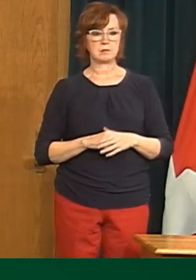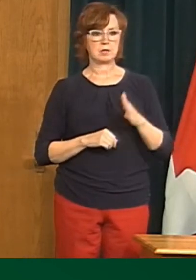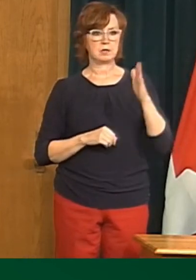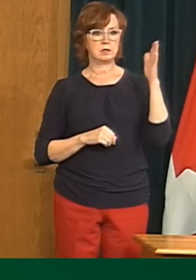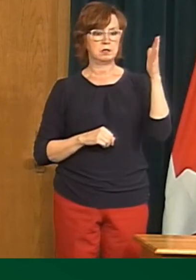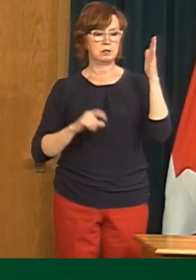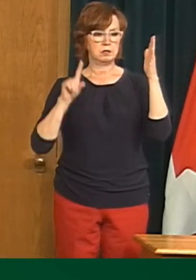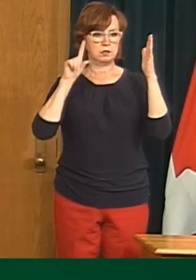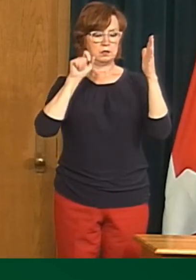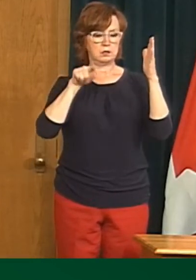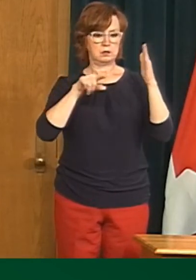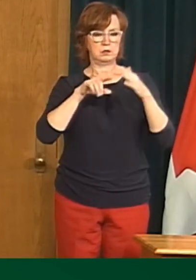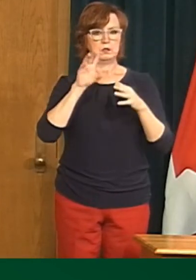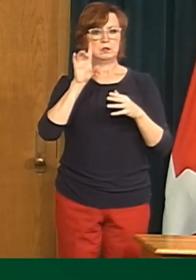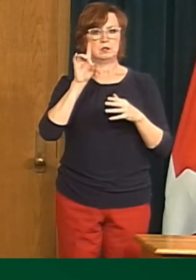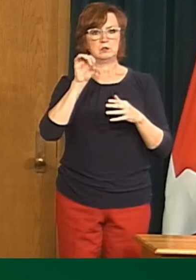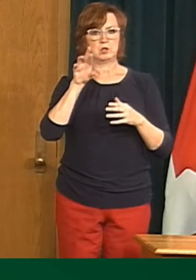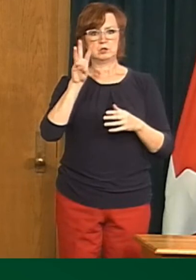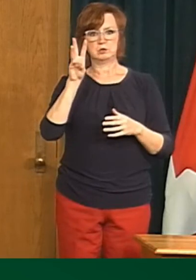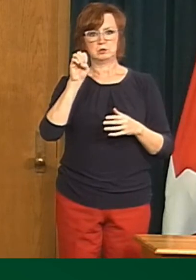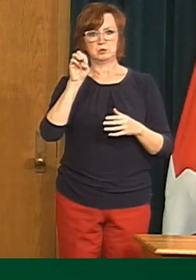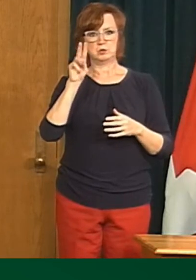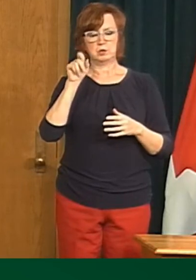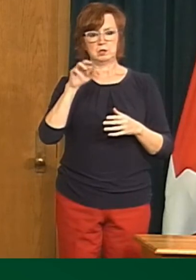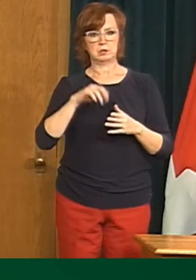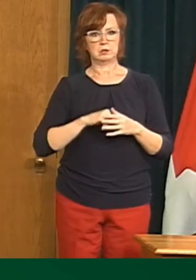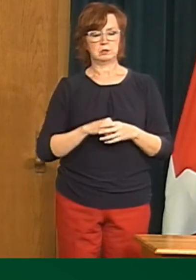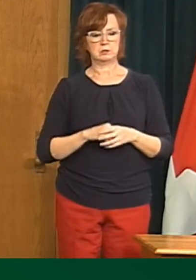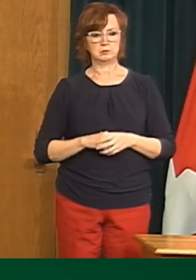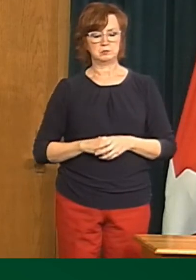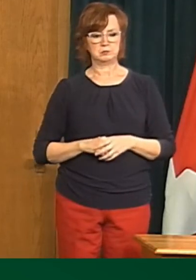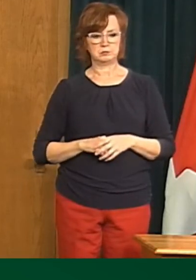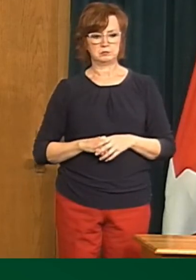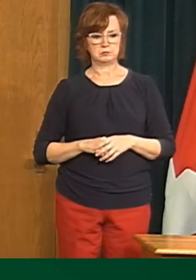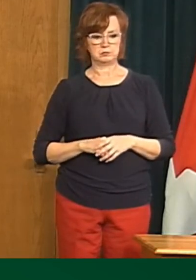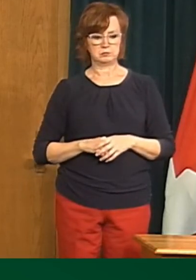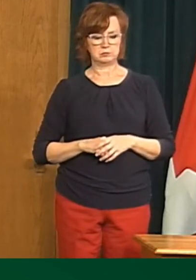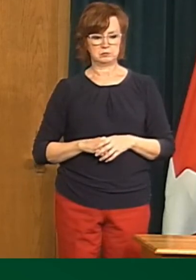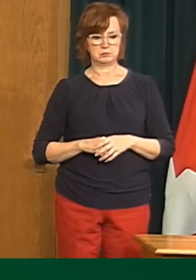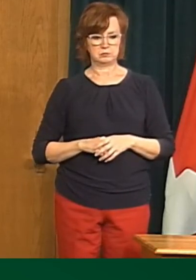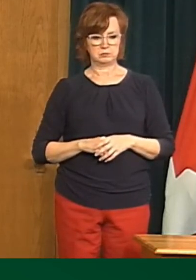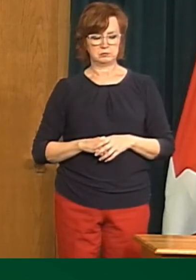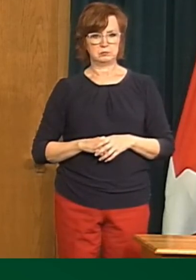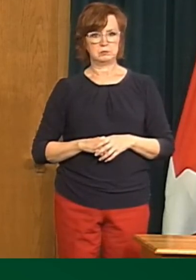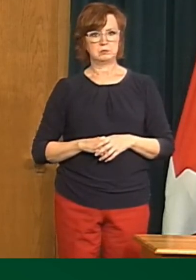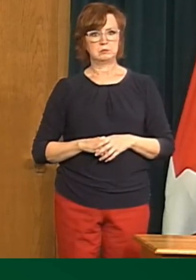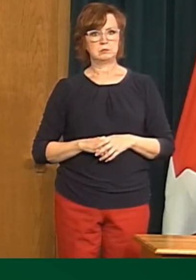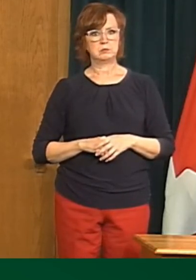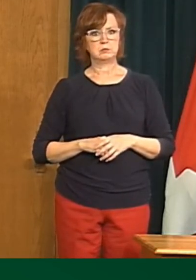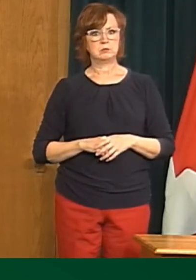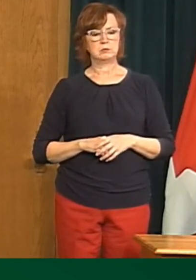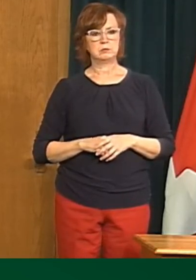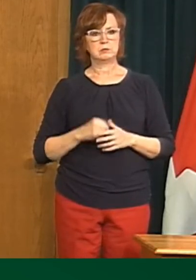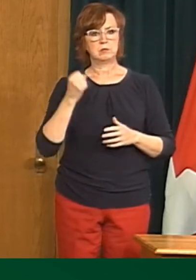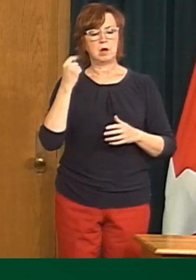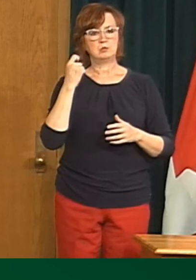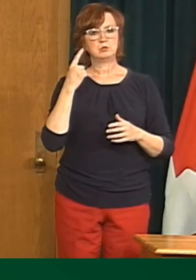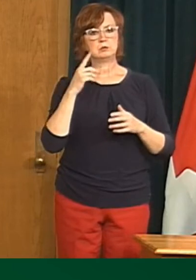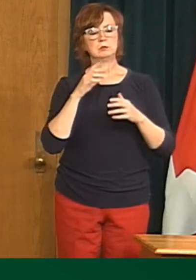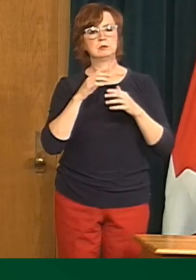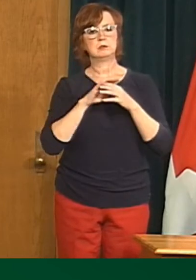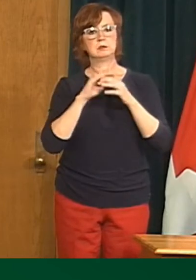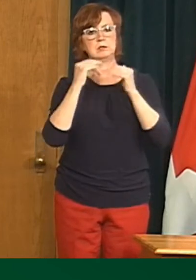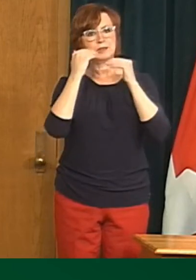The guidance of expanding households to 2 or 3 is in keeping with what the average size of families is, and